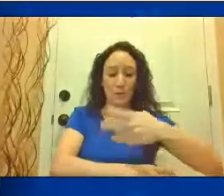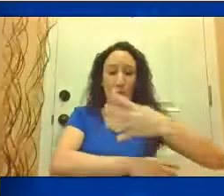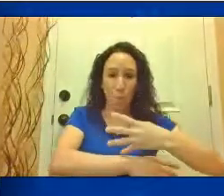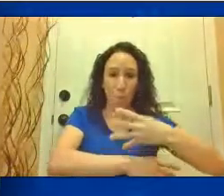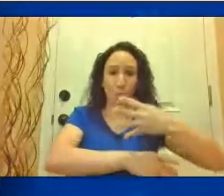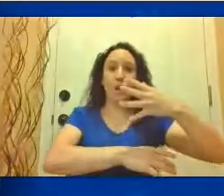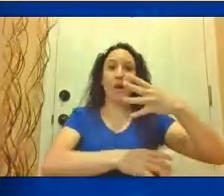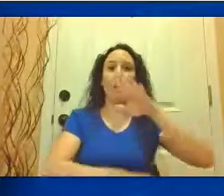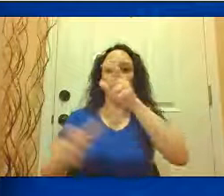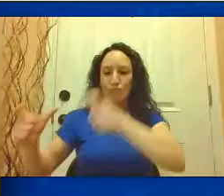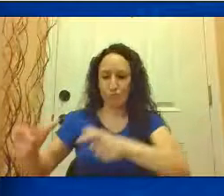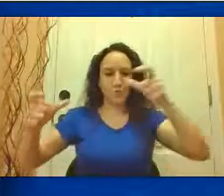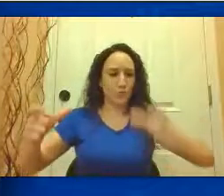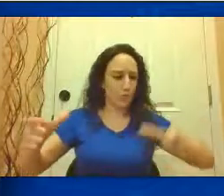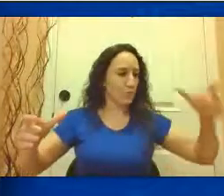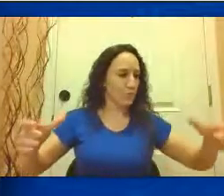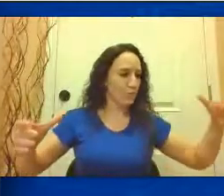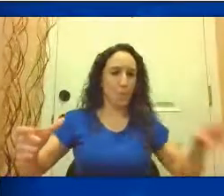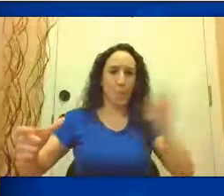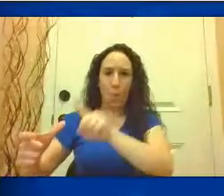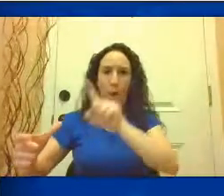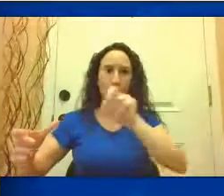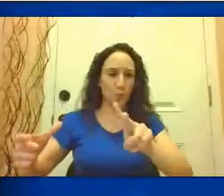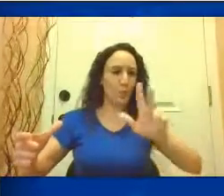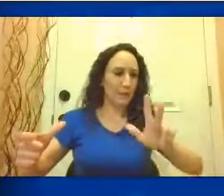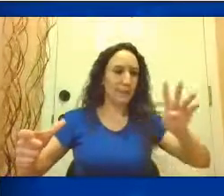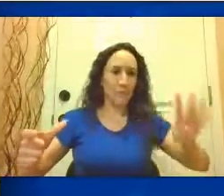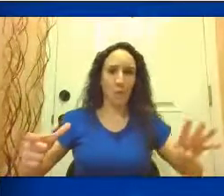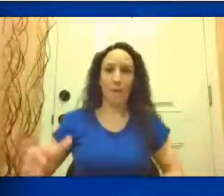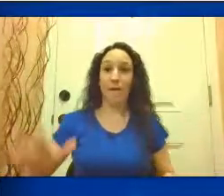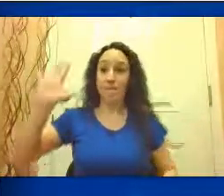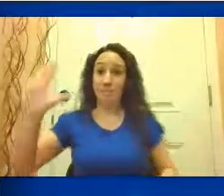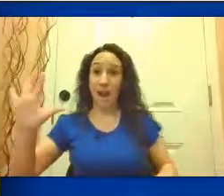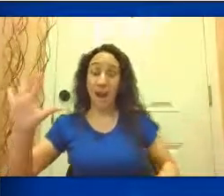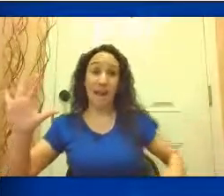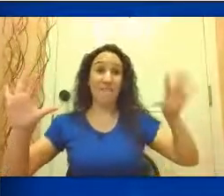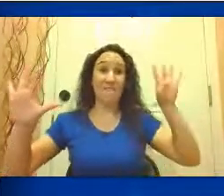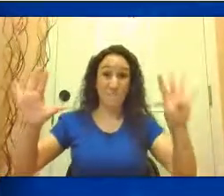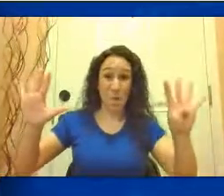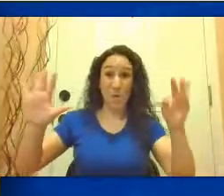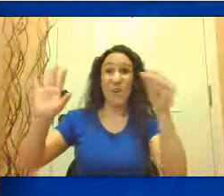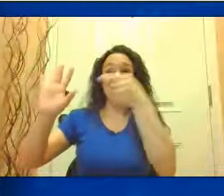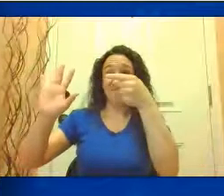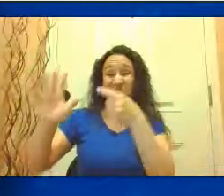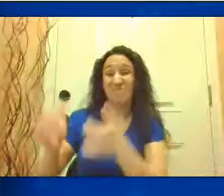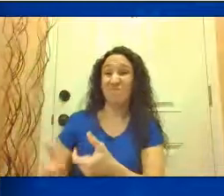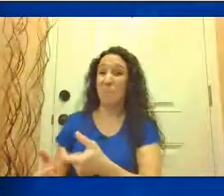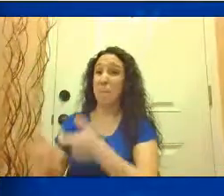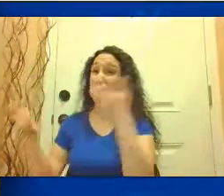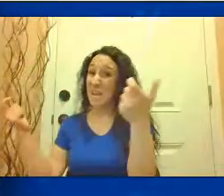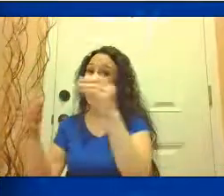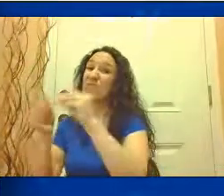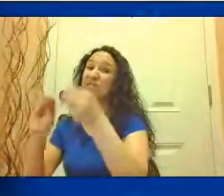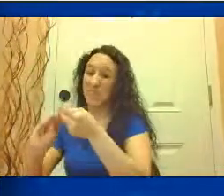3, 4 bricks wide. Because the number 5 is more than the number 4, your window,